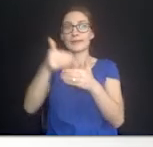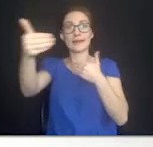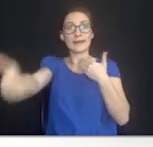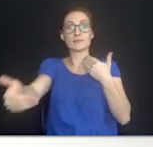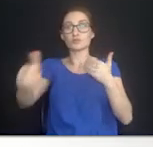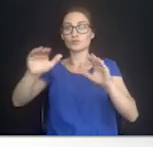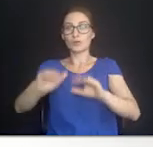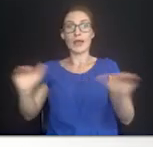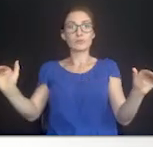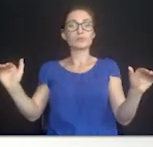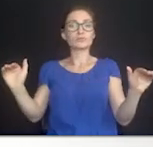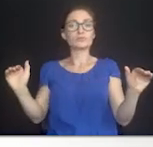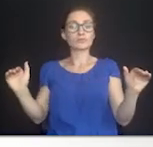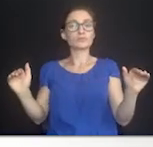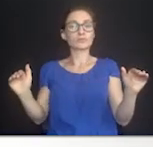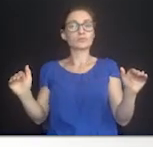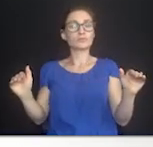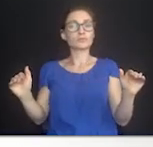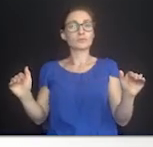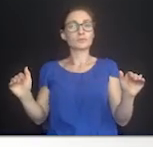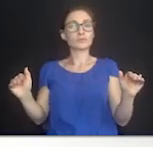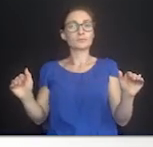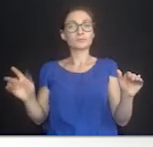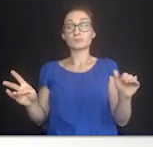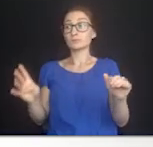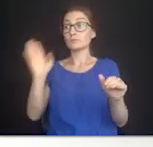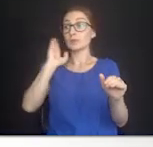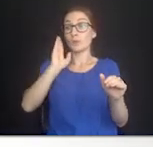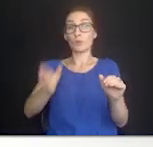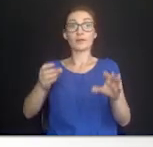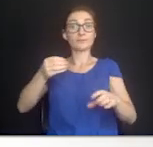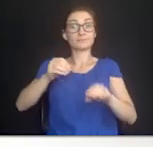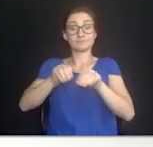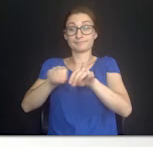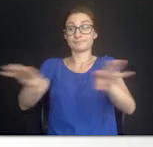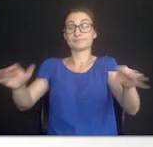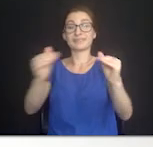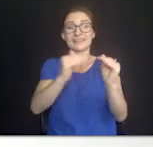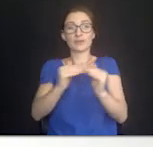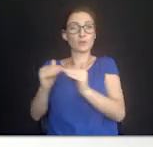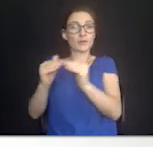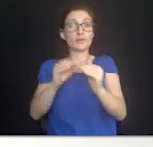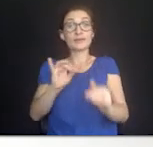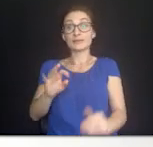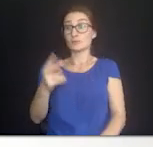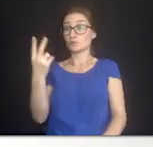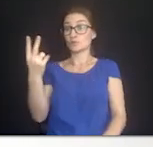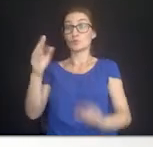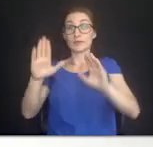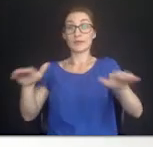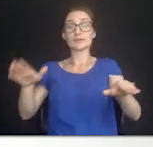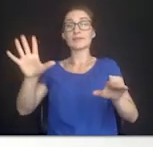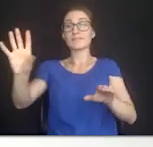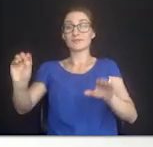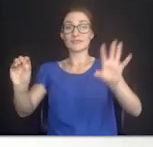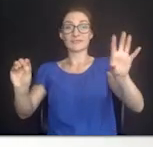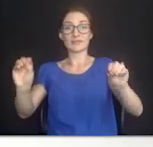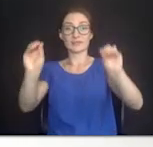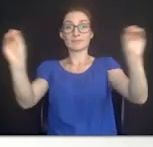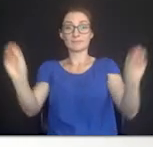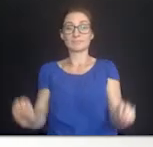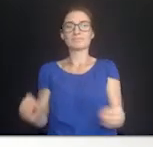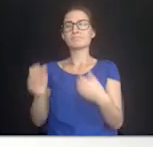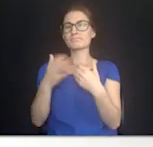your kids. And it will distribute equally. So if you've got 2 kids, that's 50-50. And they don't care if it